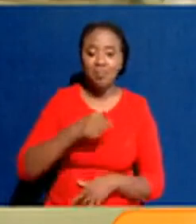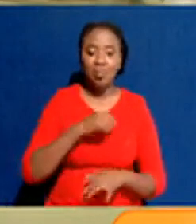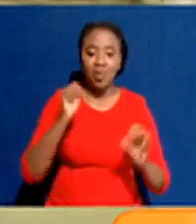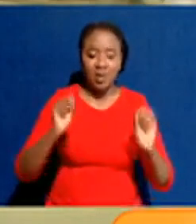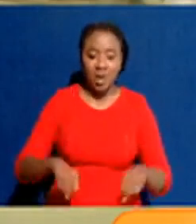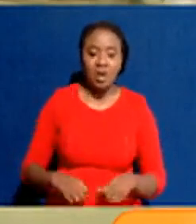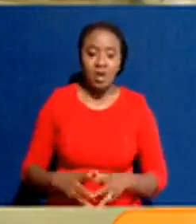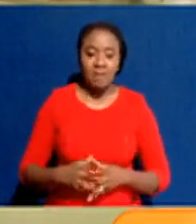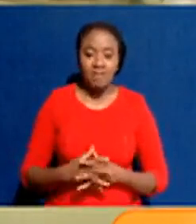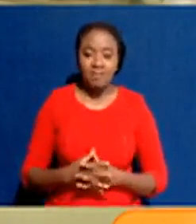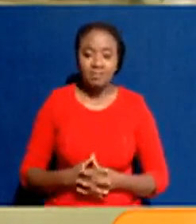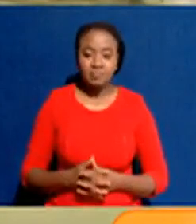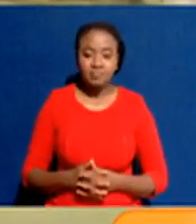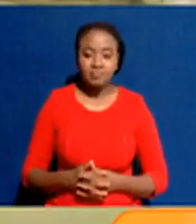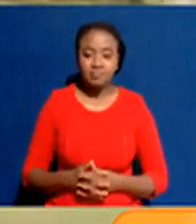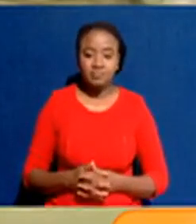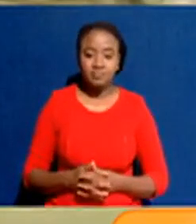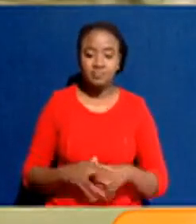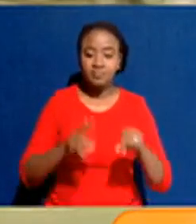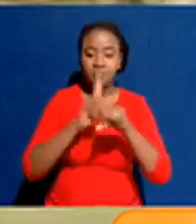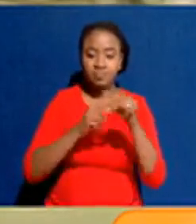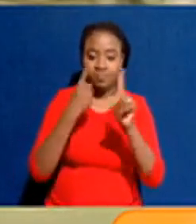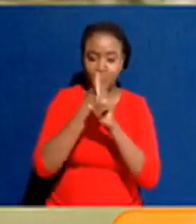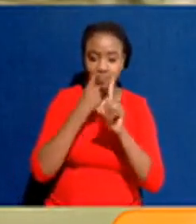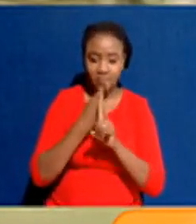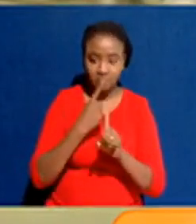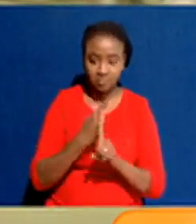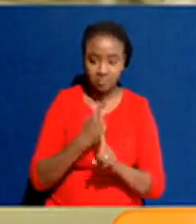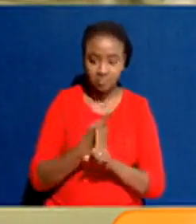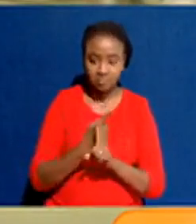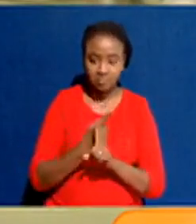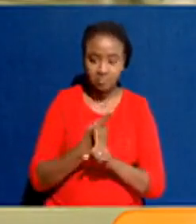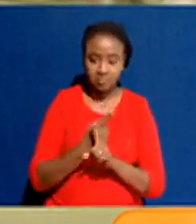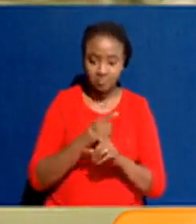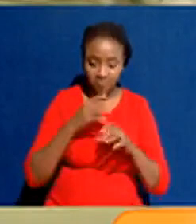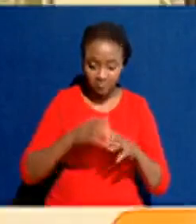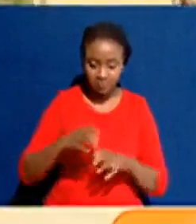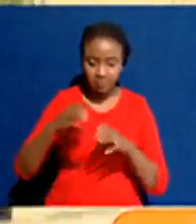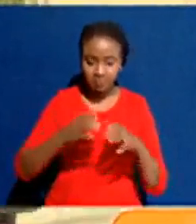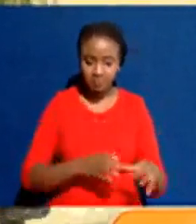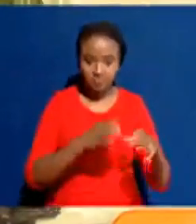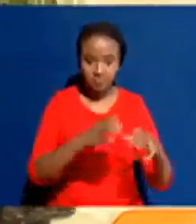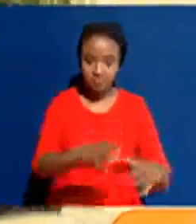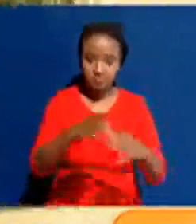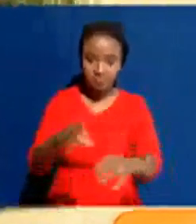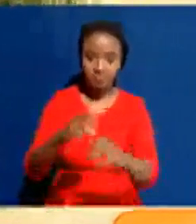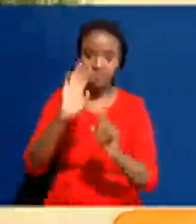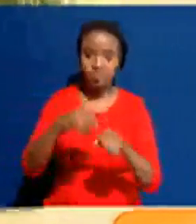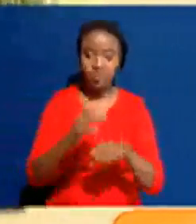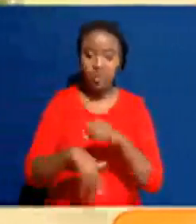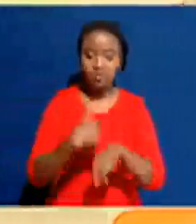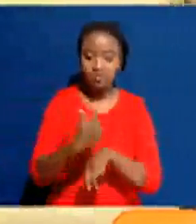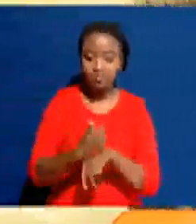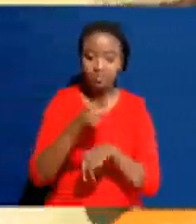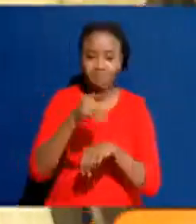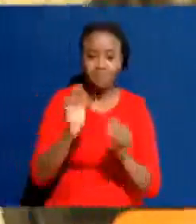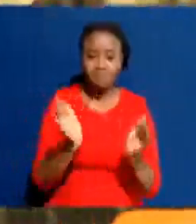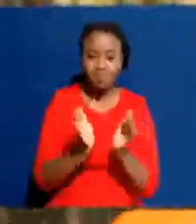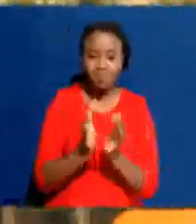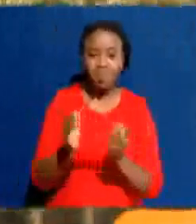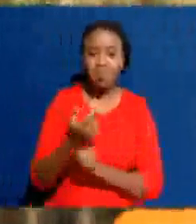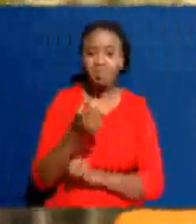to use single node or mini sets of cassava cuttings set up into these small mini